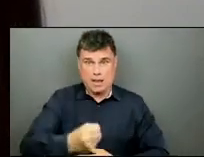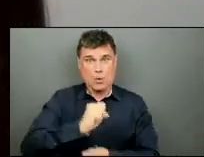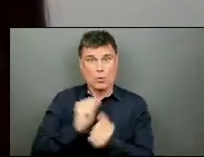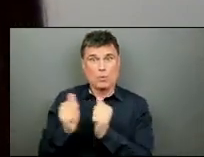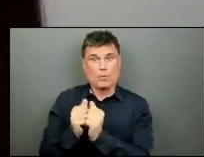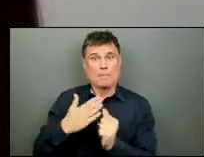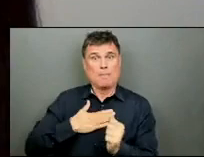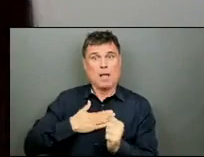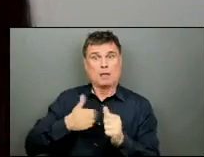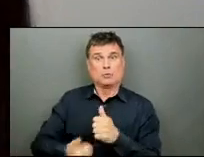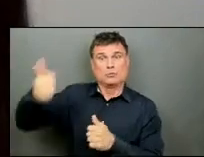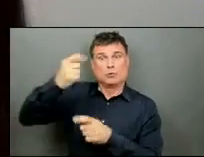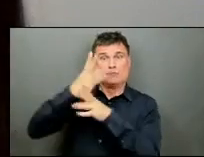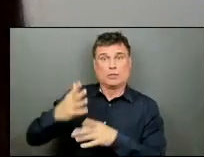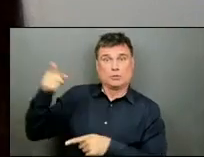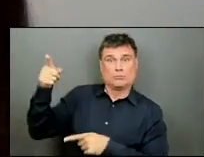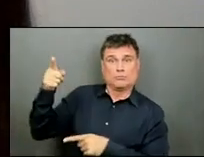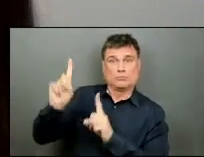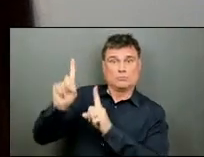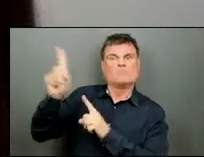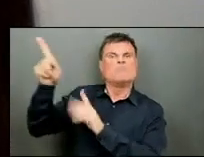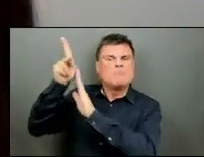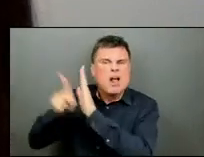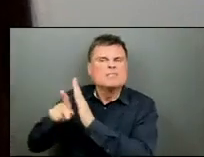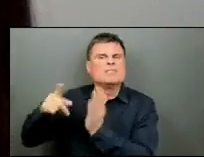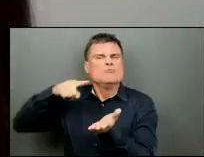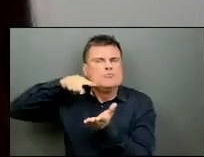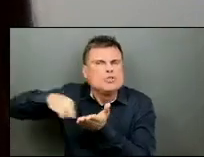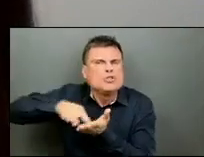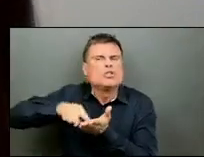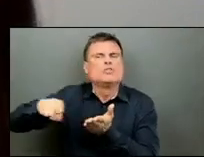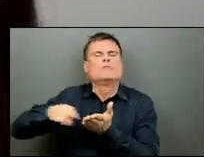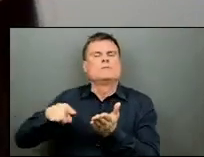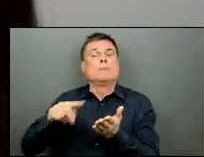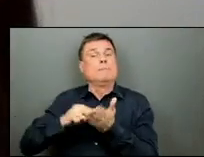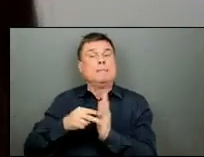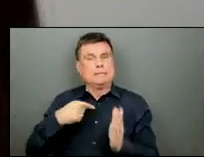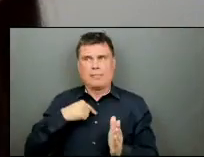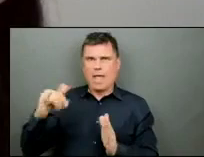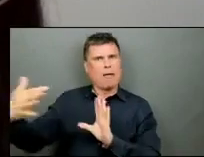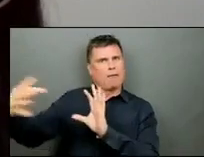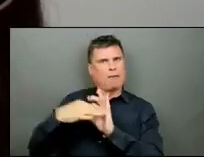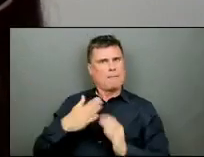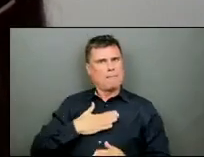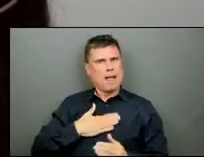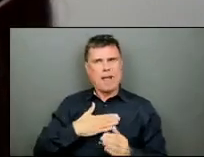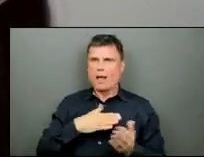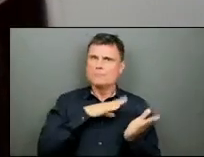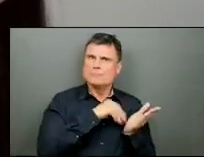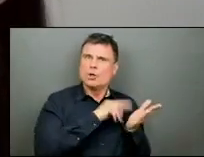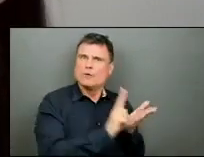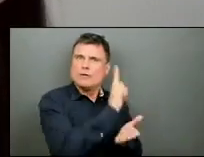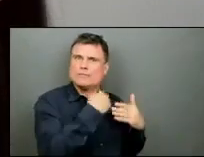and guideline research, which allowed me to apply practical and analytical skills from my degree. My supervisor has been extremely supportive of my